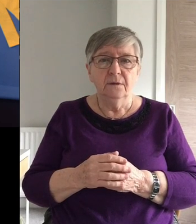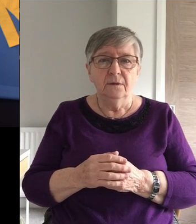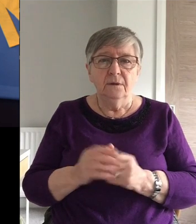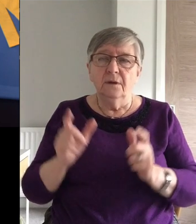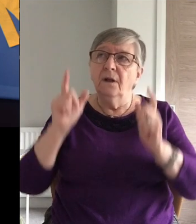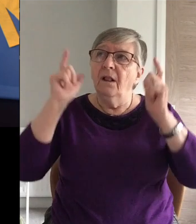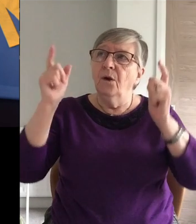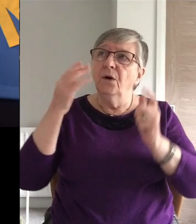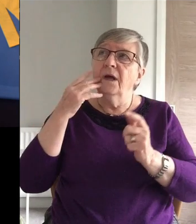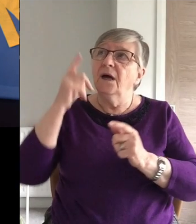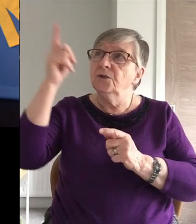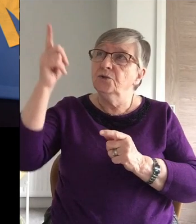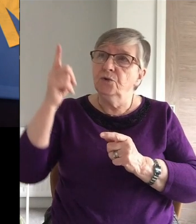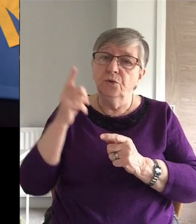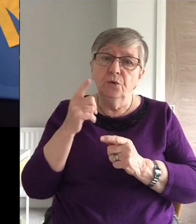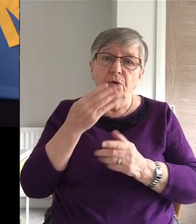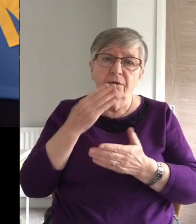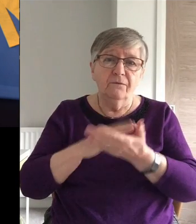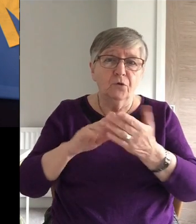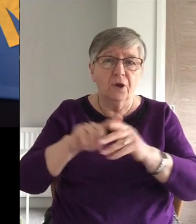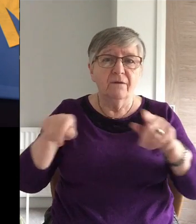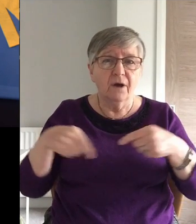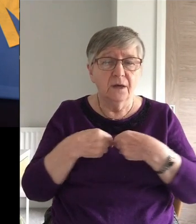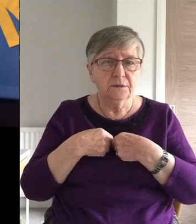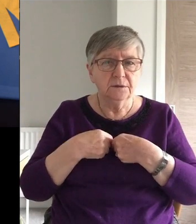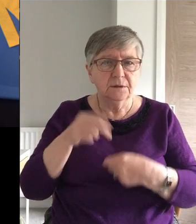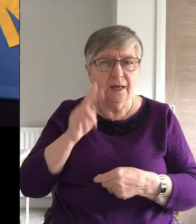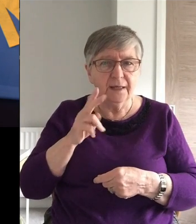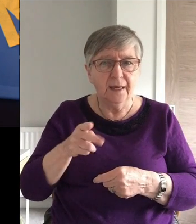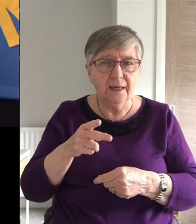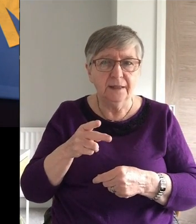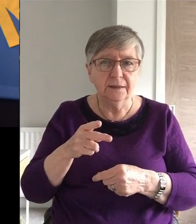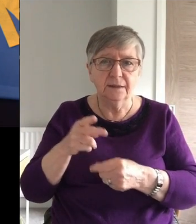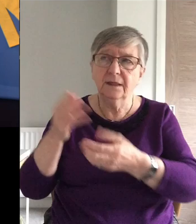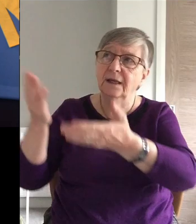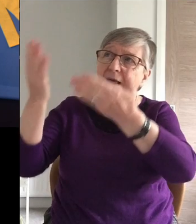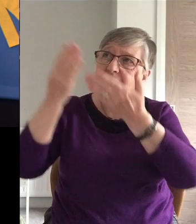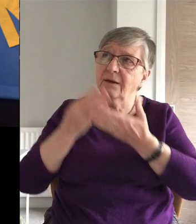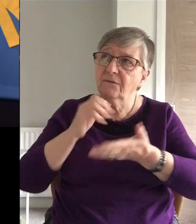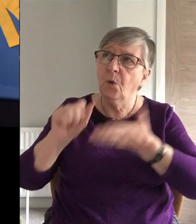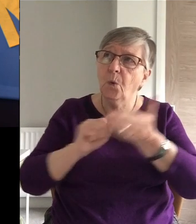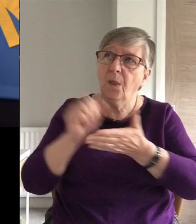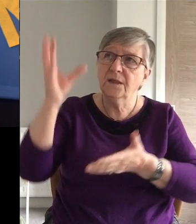And Lord, as you forgive us, once more might your Holy Spirit be poured into our hearts,